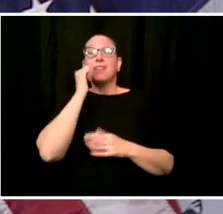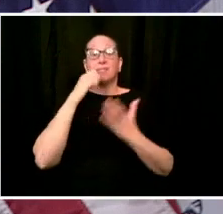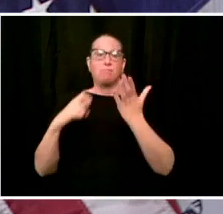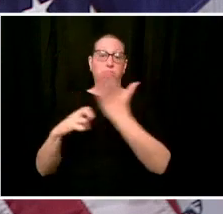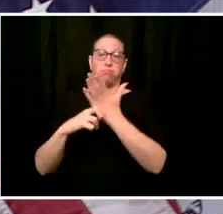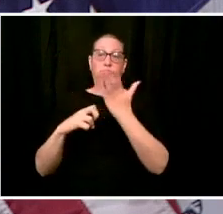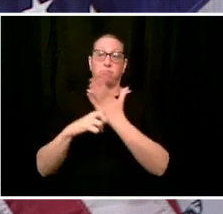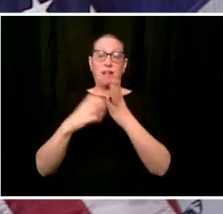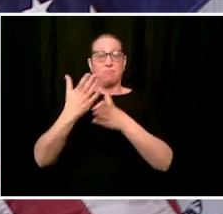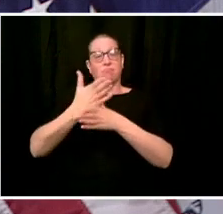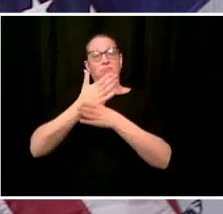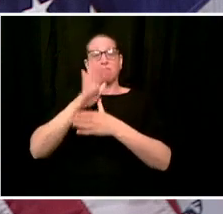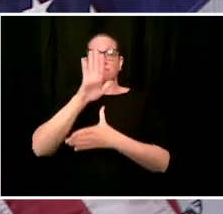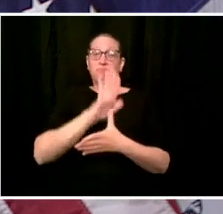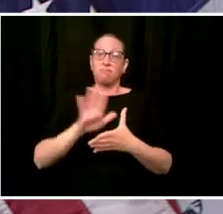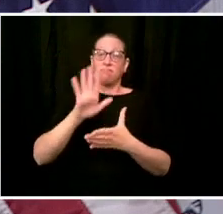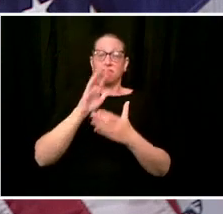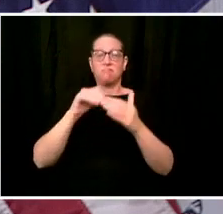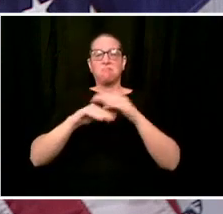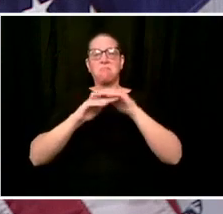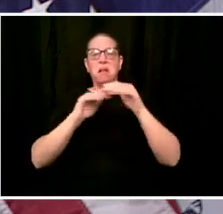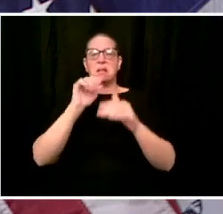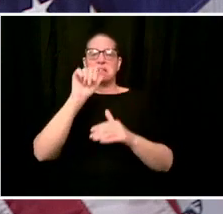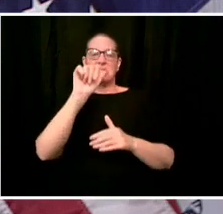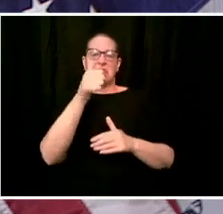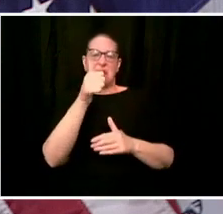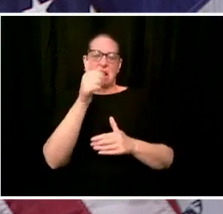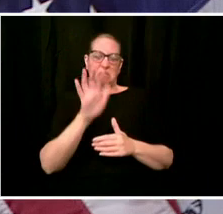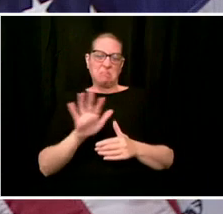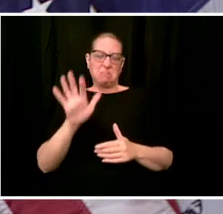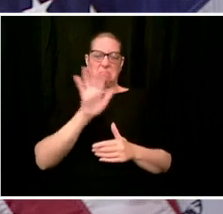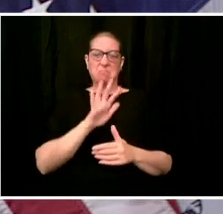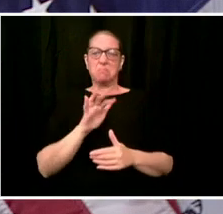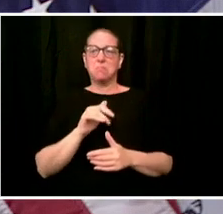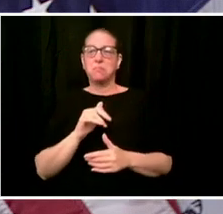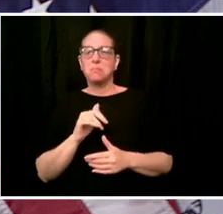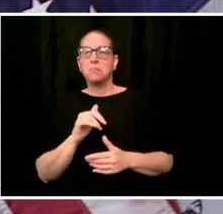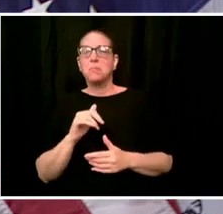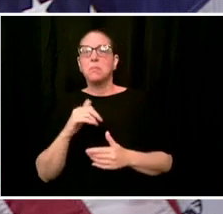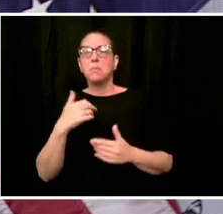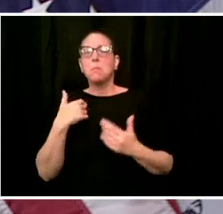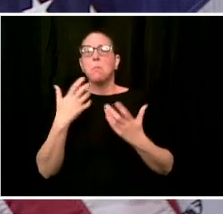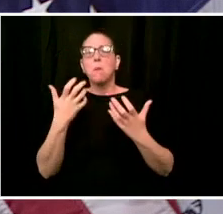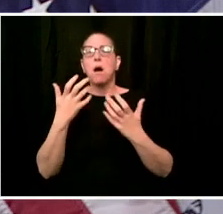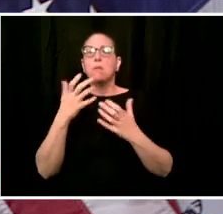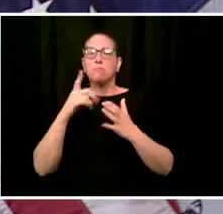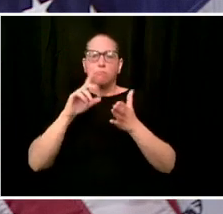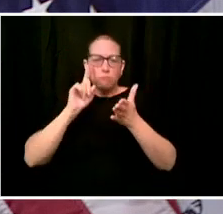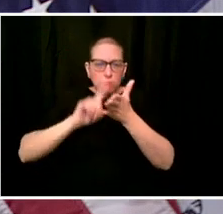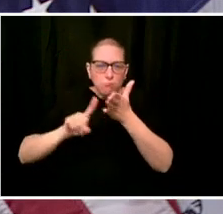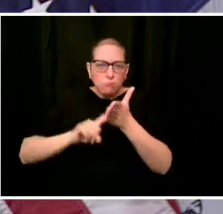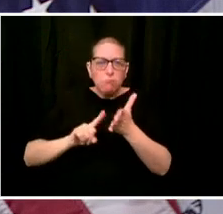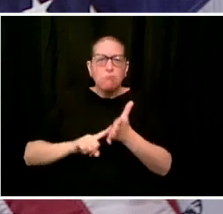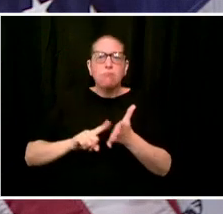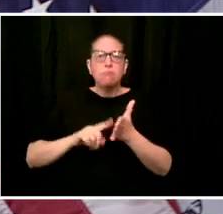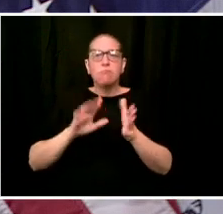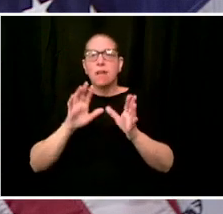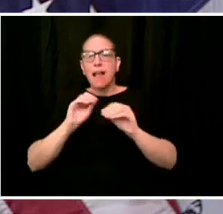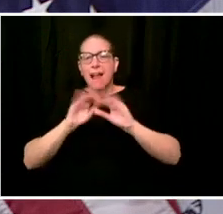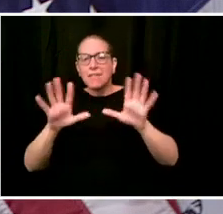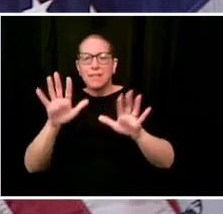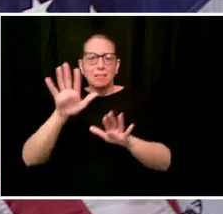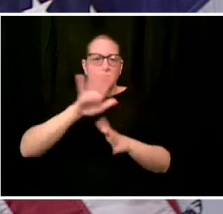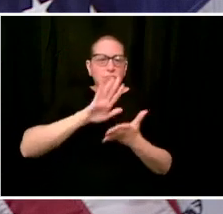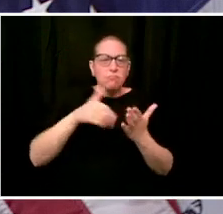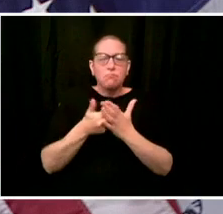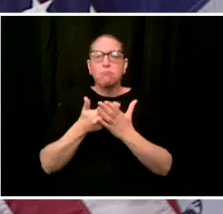care about it. I want to make sure it's fair. I want to make sure there are not disparities. I want to make sure summonses are only given when necessary. But I again see